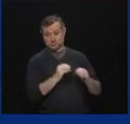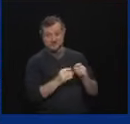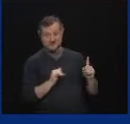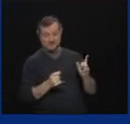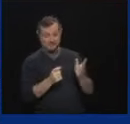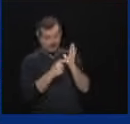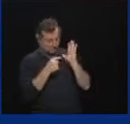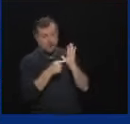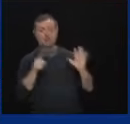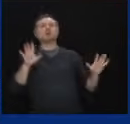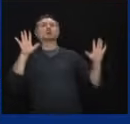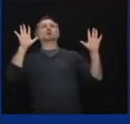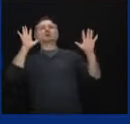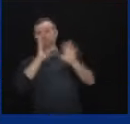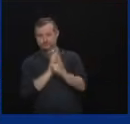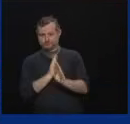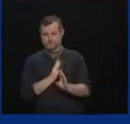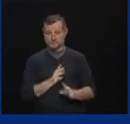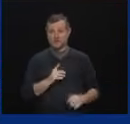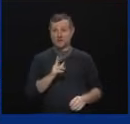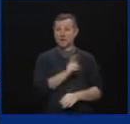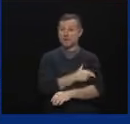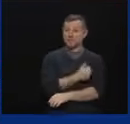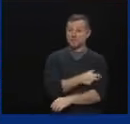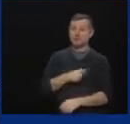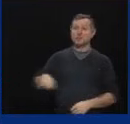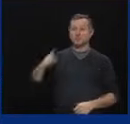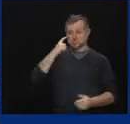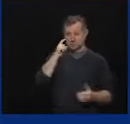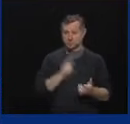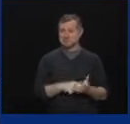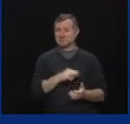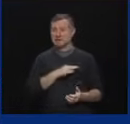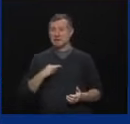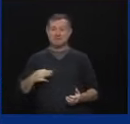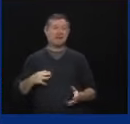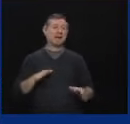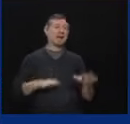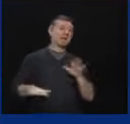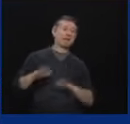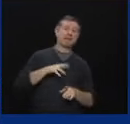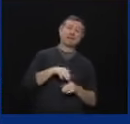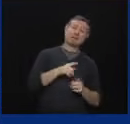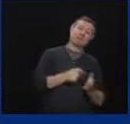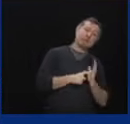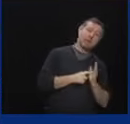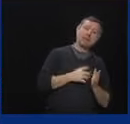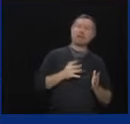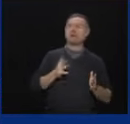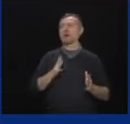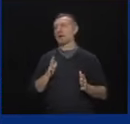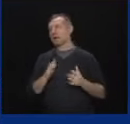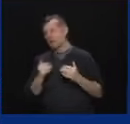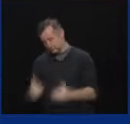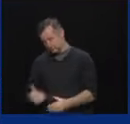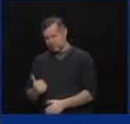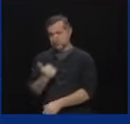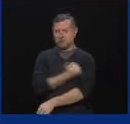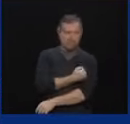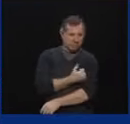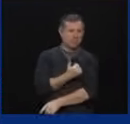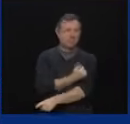on the fence, taking their time, evaluating, and so we are having the effect we want. Yes, there'll be some individuals who